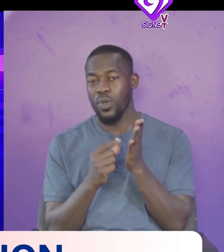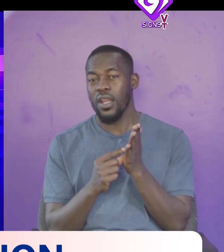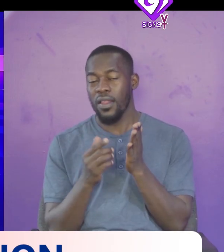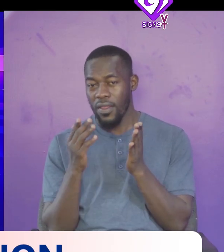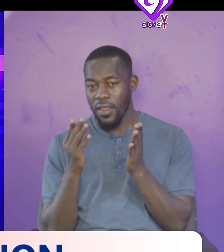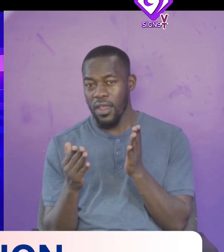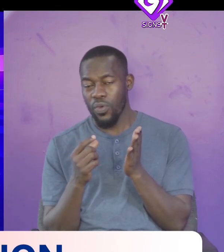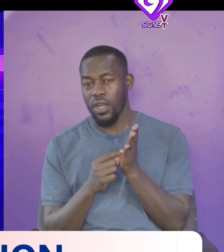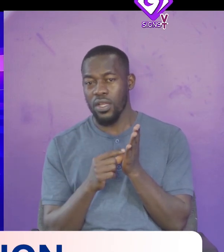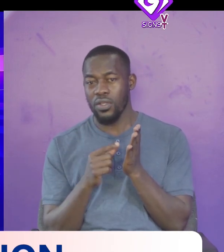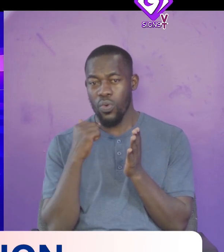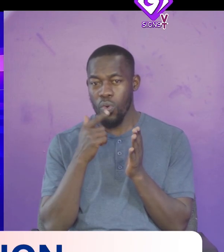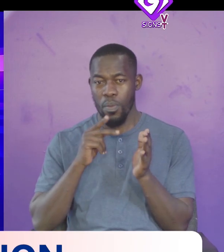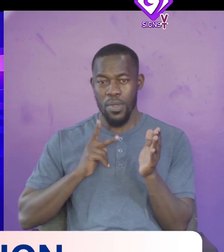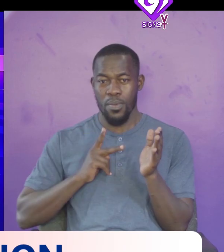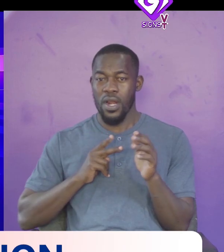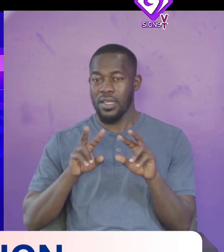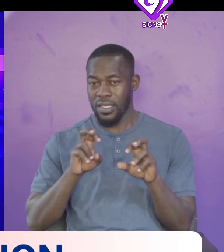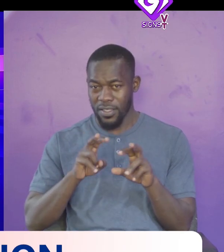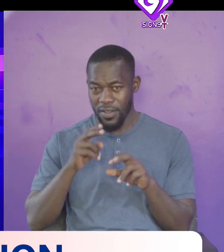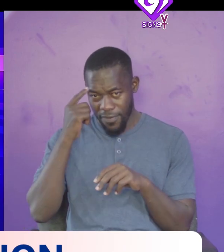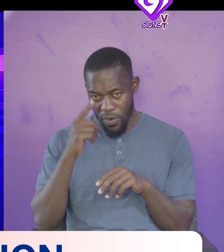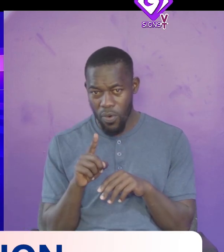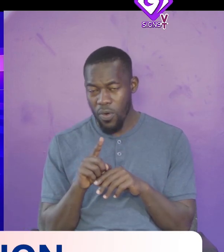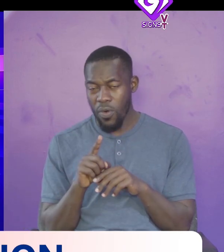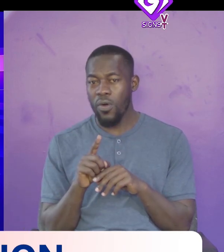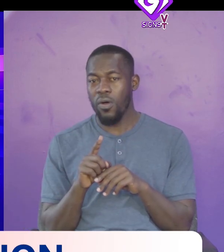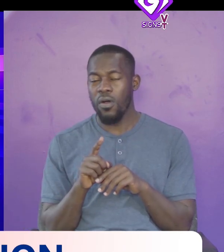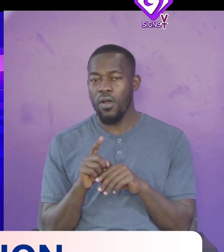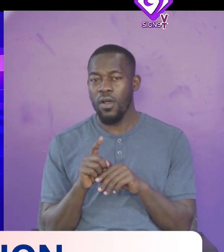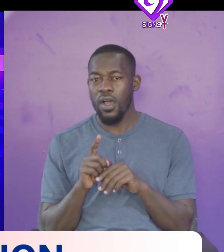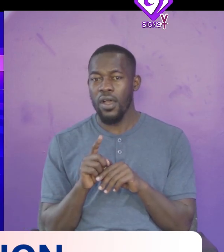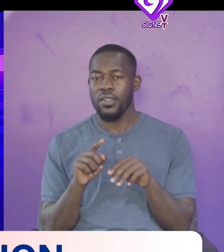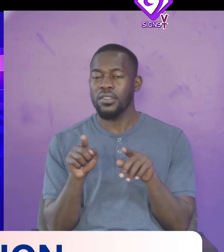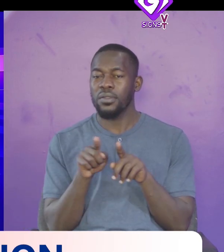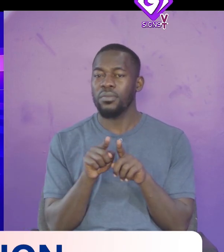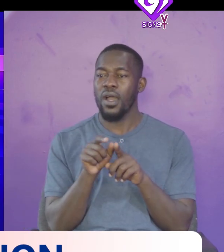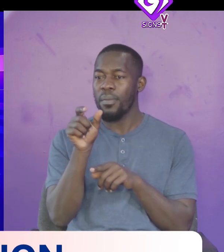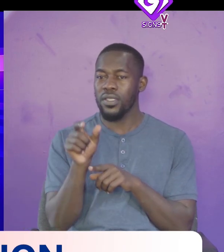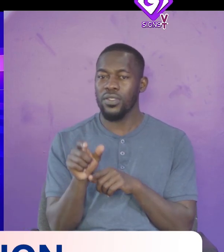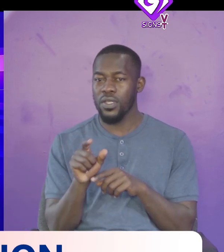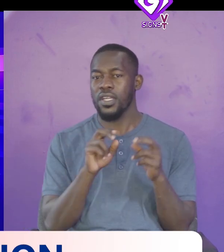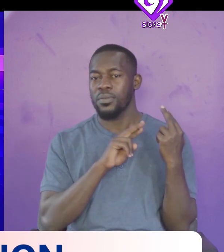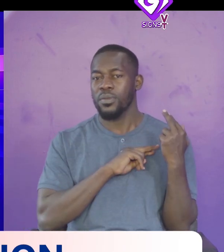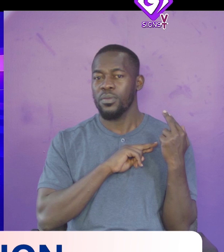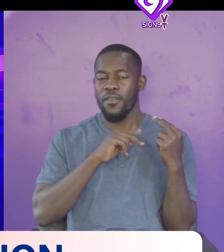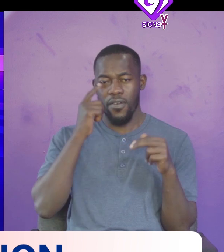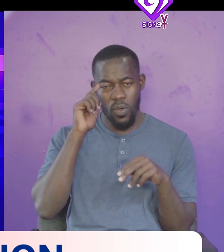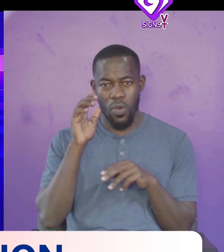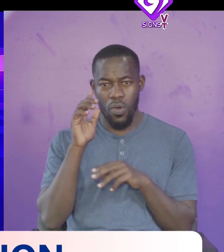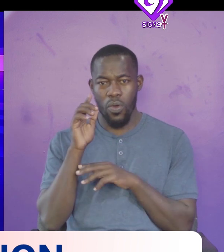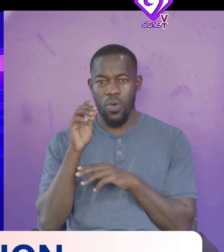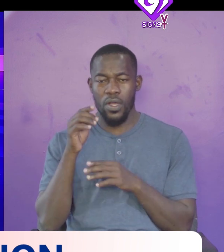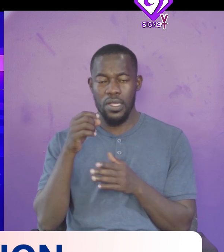Ugandans who people are looking for. There is a case where the person who is in charge of of